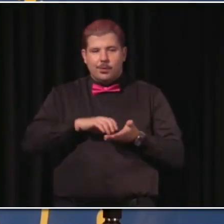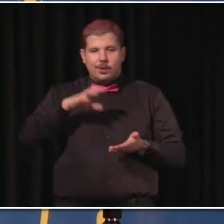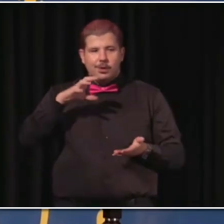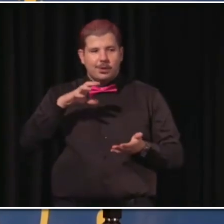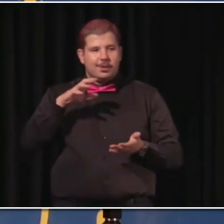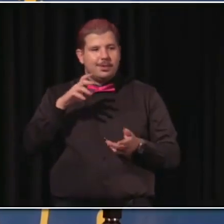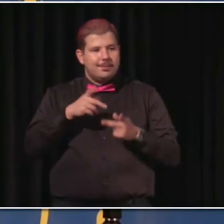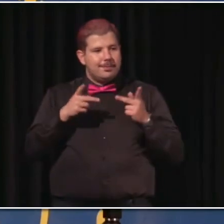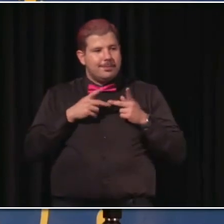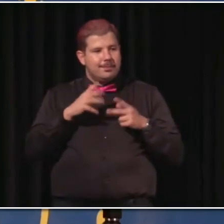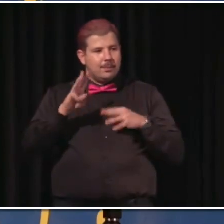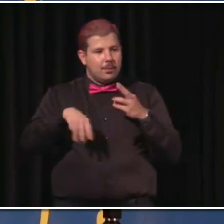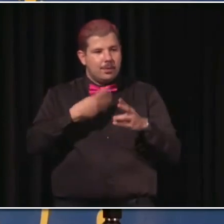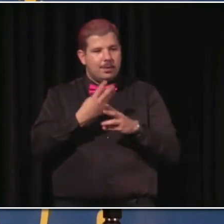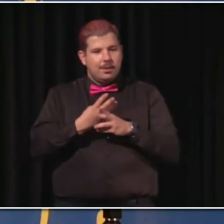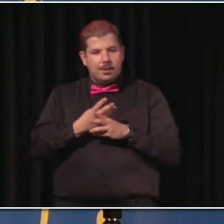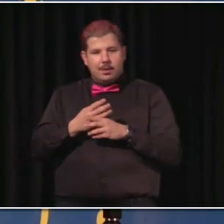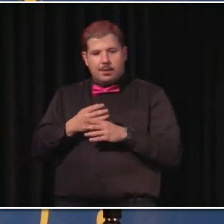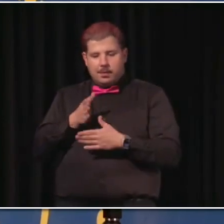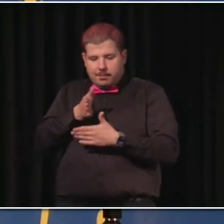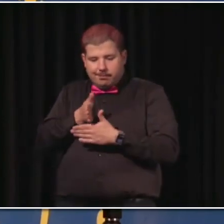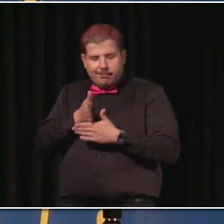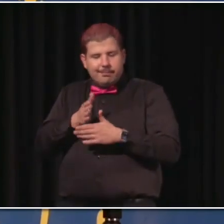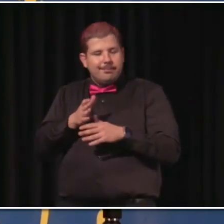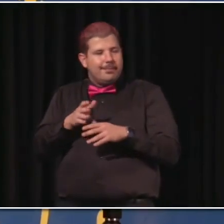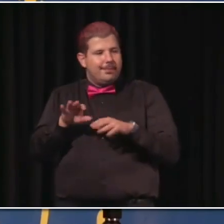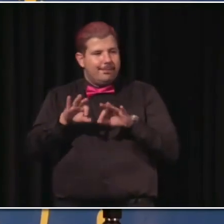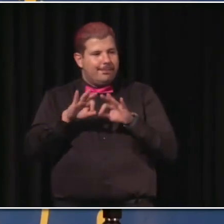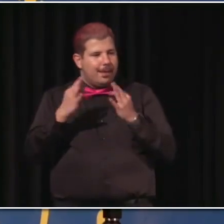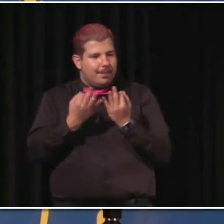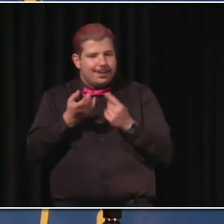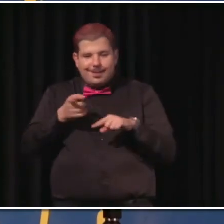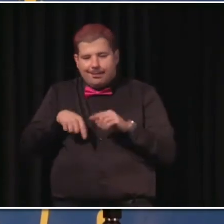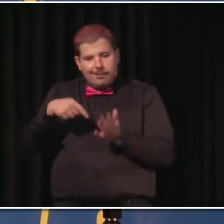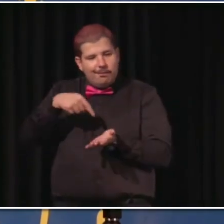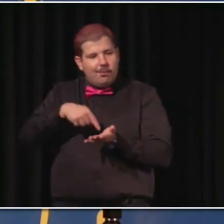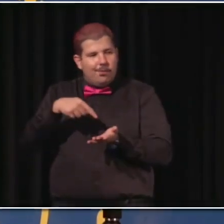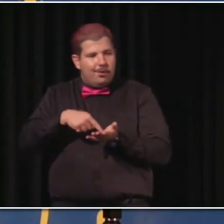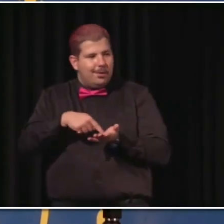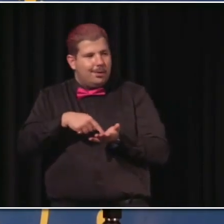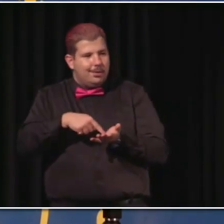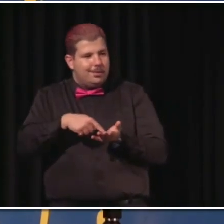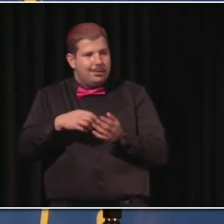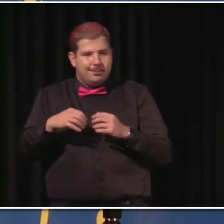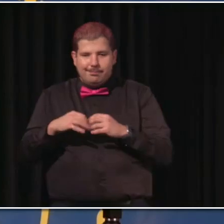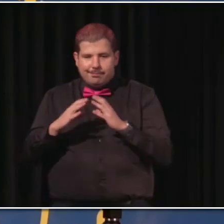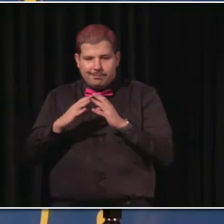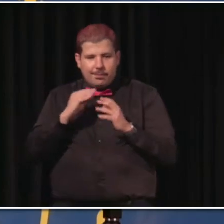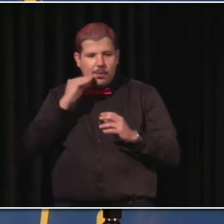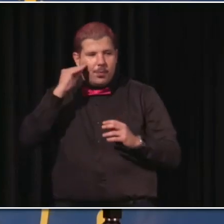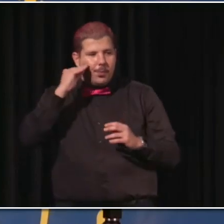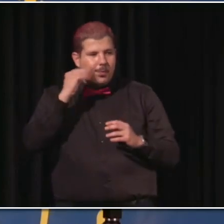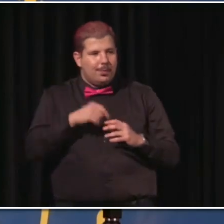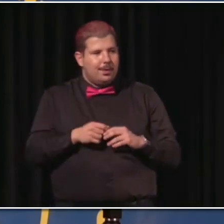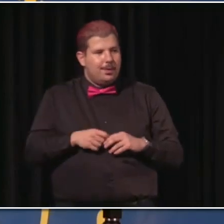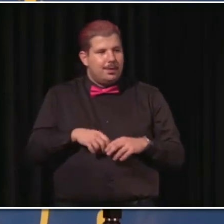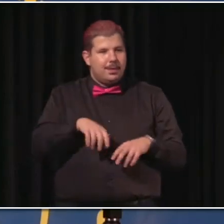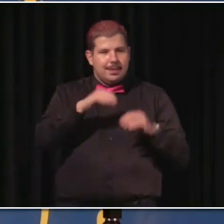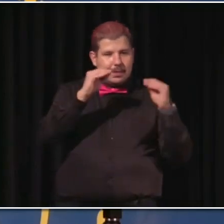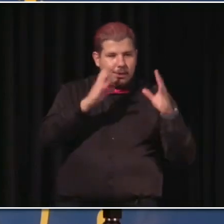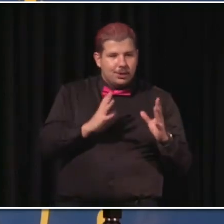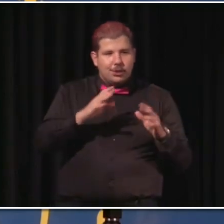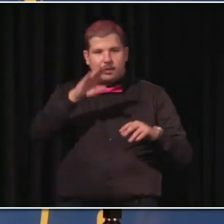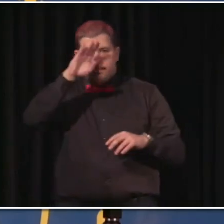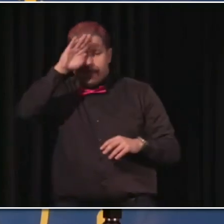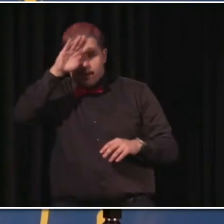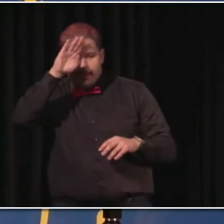even afford a small starter home. Teachers, firefighters, and healthcare workers are being priced out of the